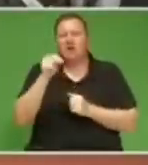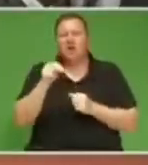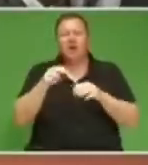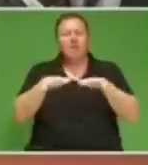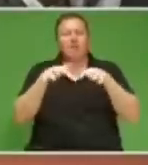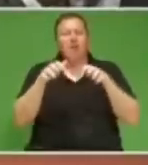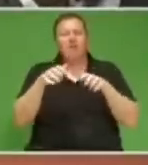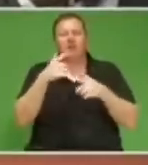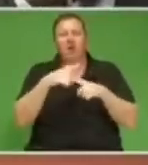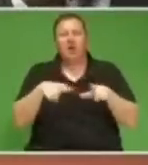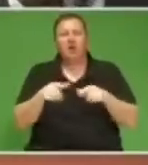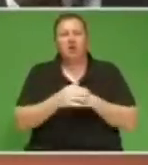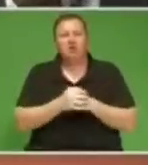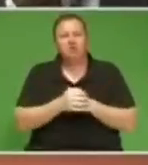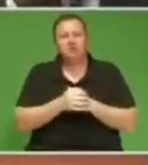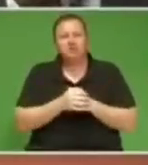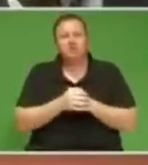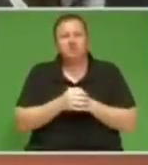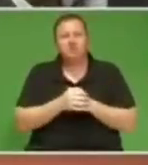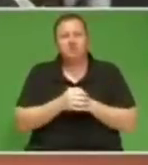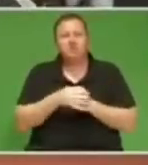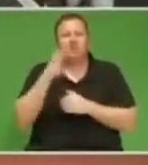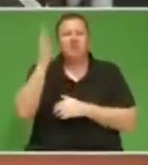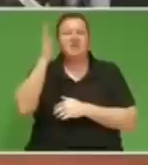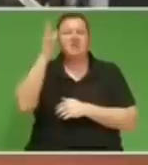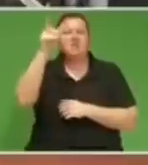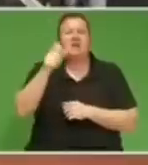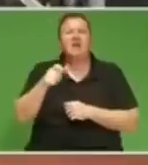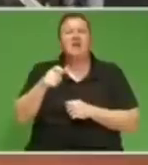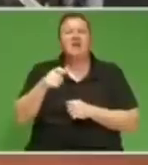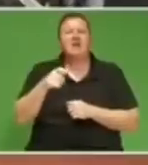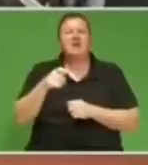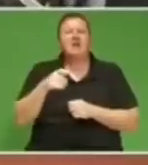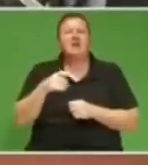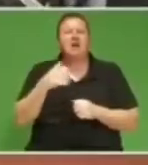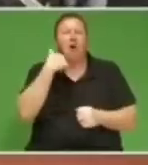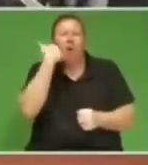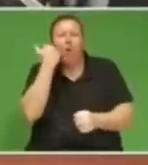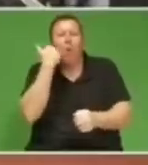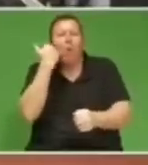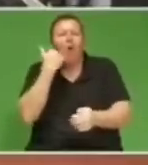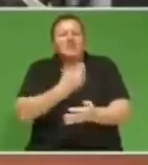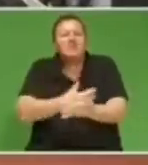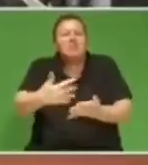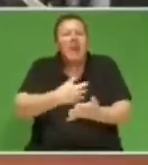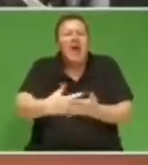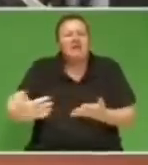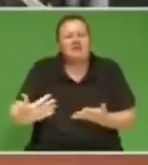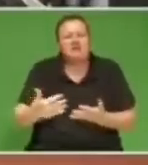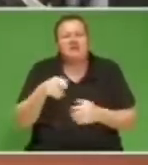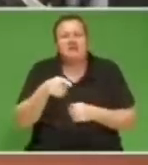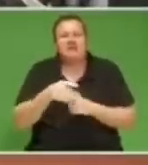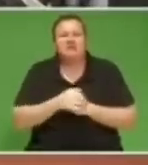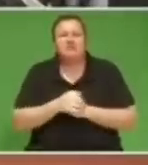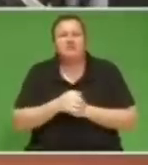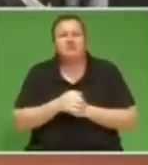unparliamentary language, that the speaker is bloodthirsty. Okay. Order, Honourable